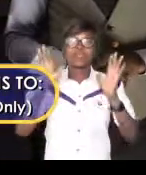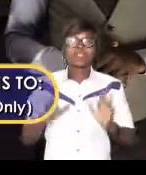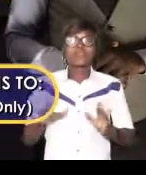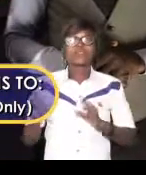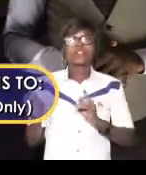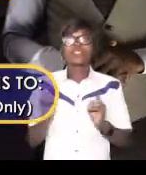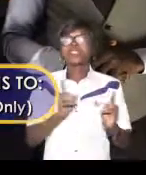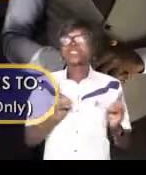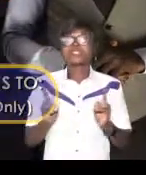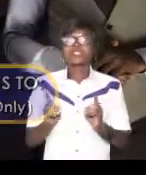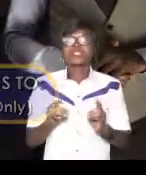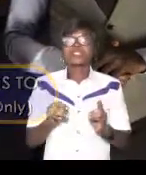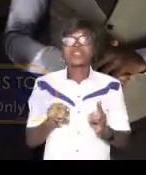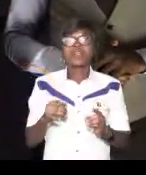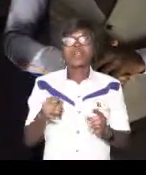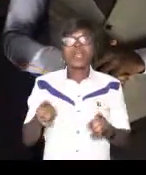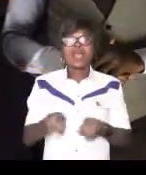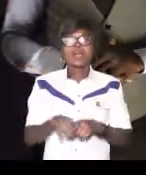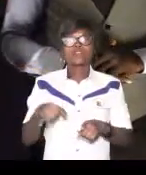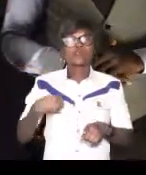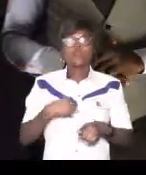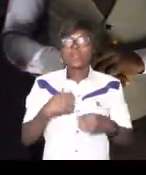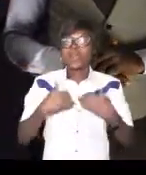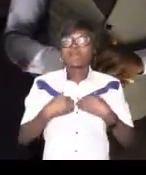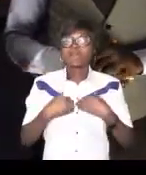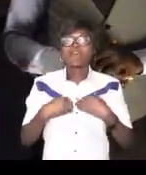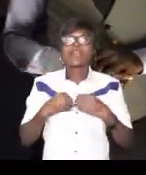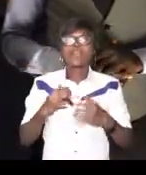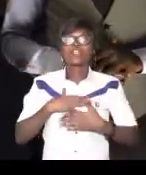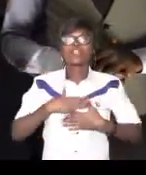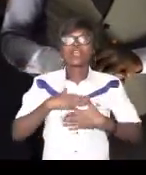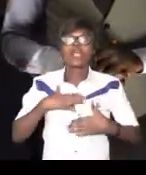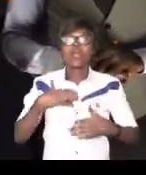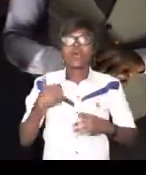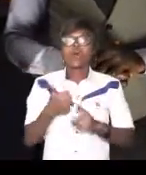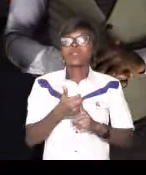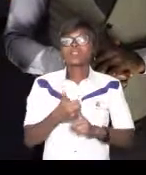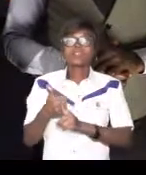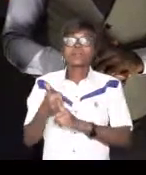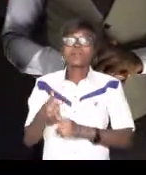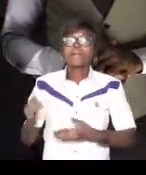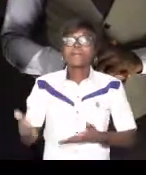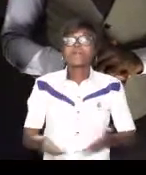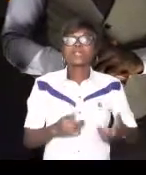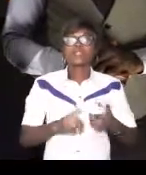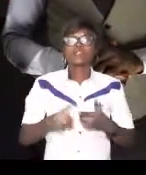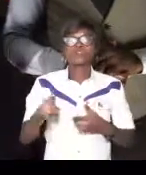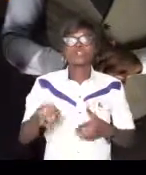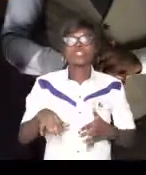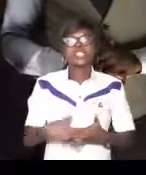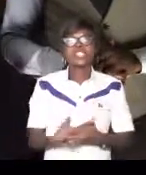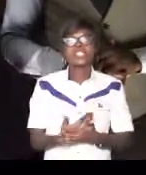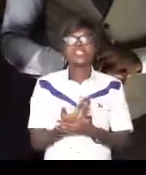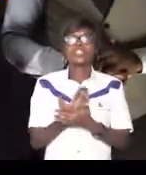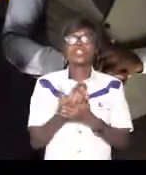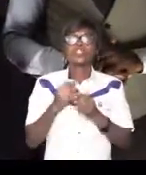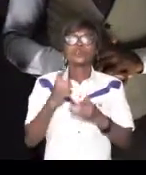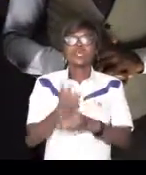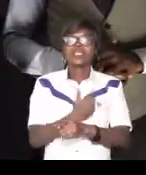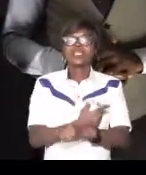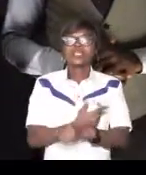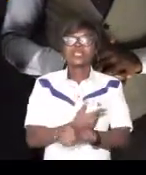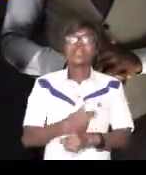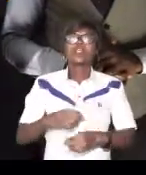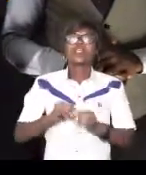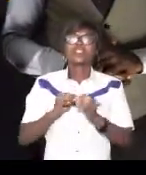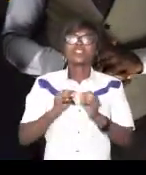and wonderful indeed it has been for us as we have enjoyed ourselves, bringing to you new lessons in mathematics,